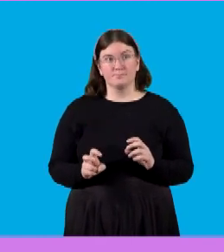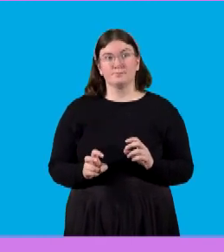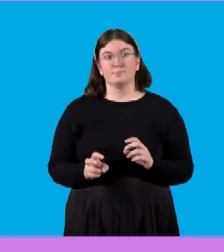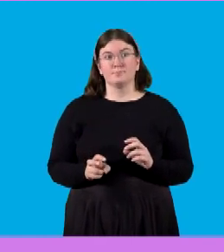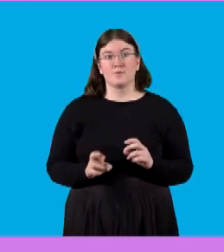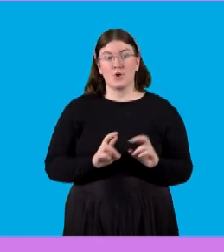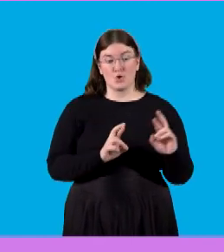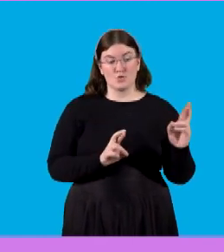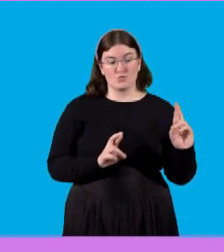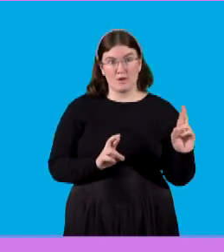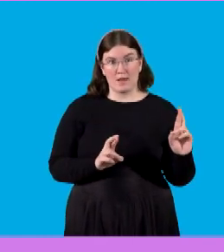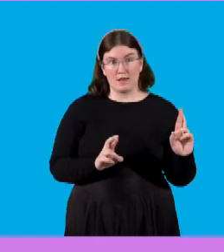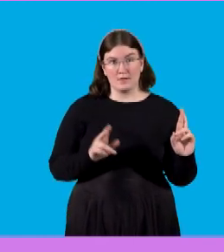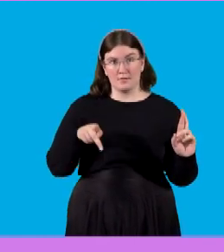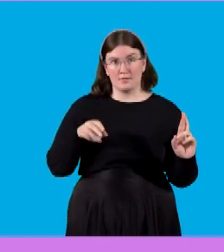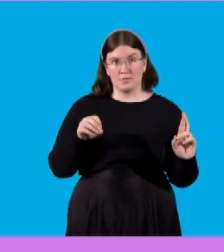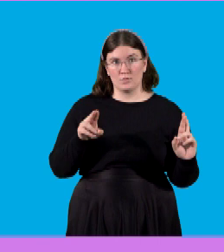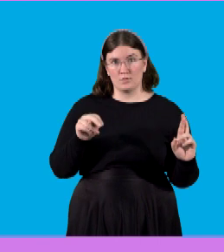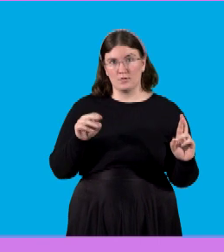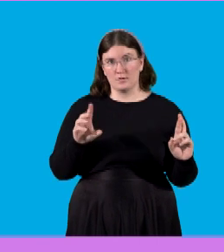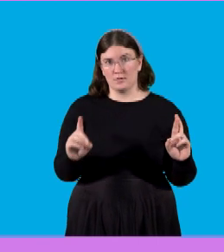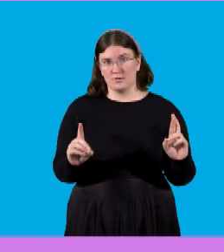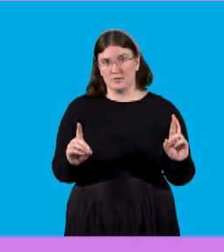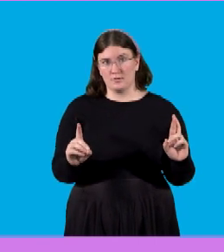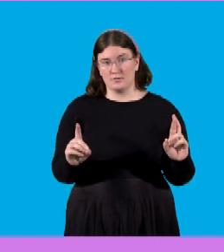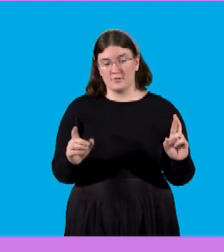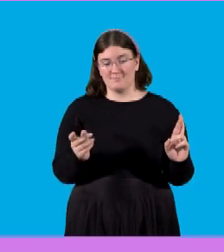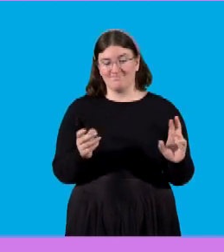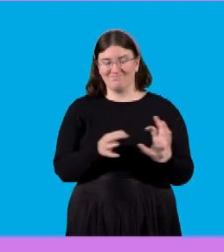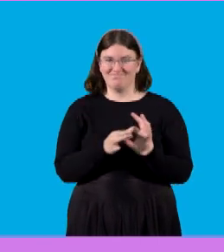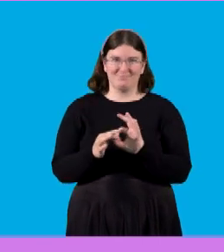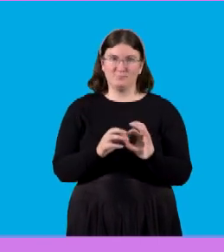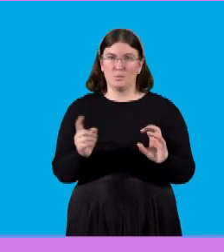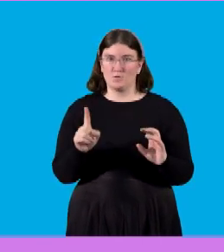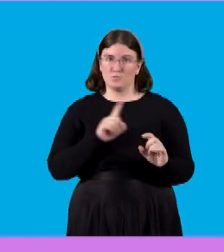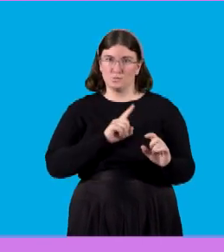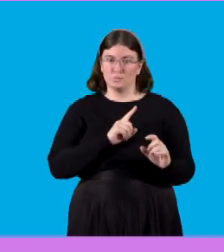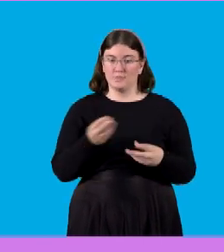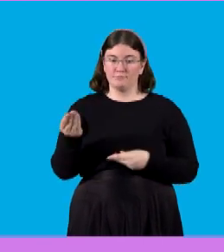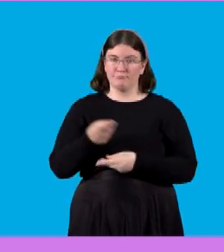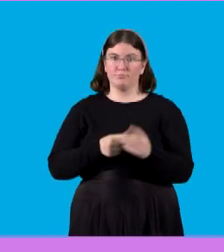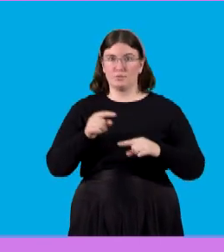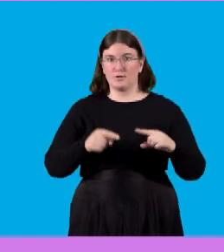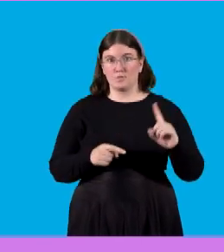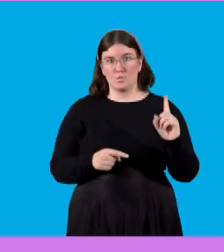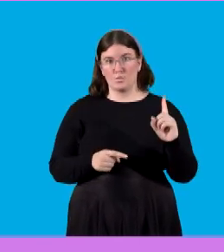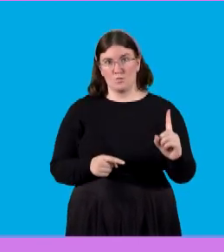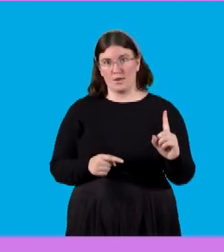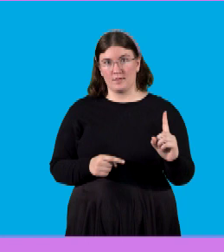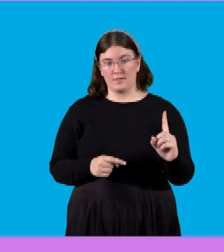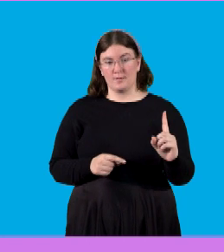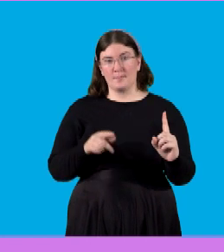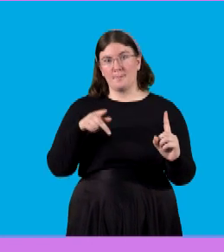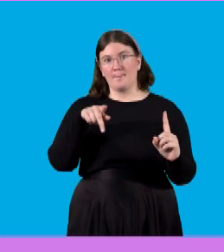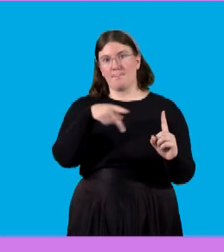words, between the rand and the pound. If the exchange rate is 1 pound equals 22 rand and